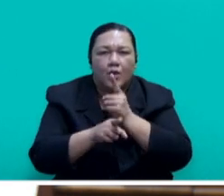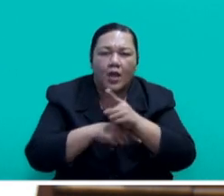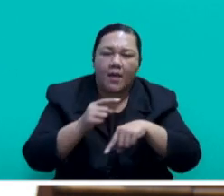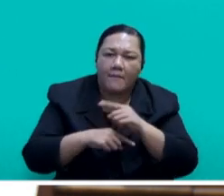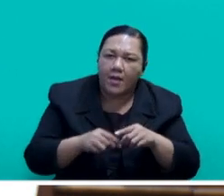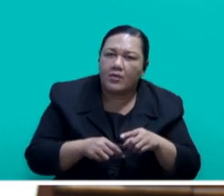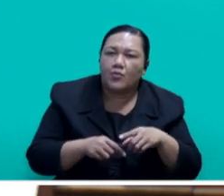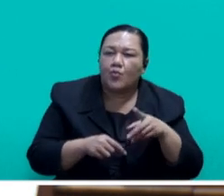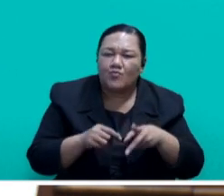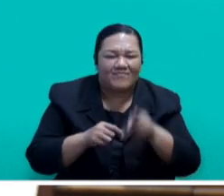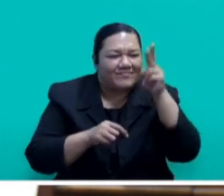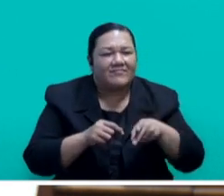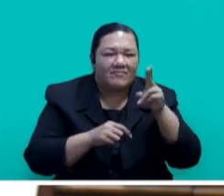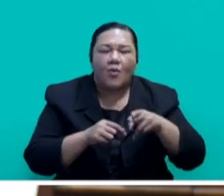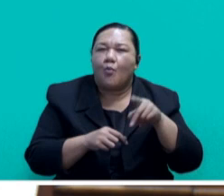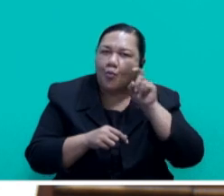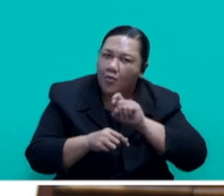announcements